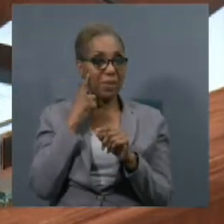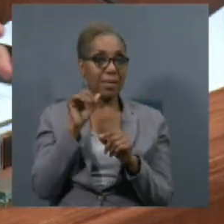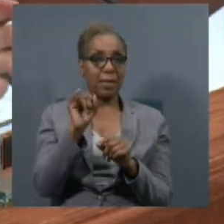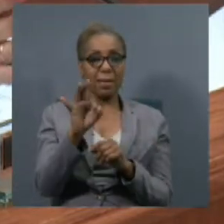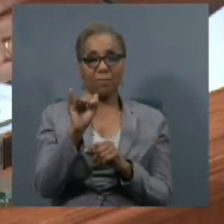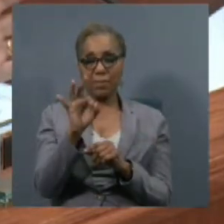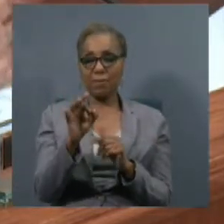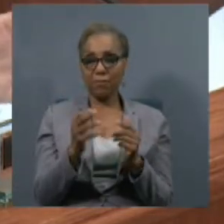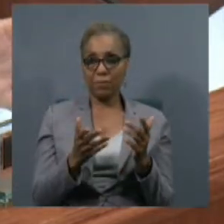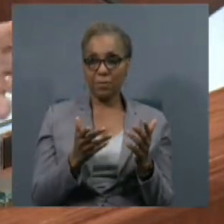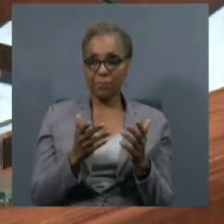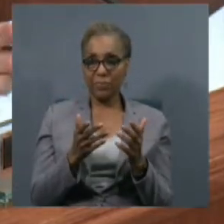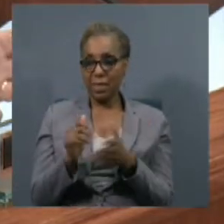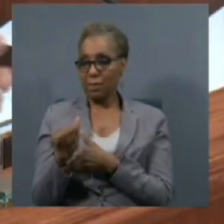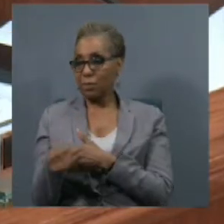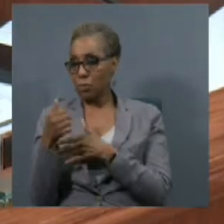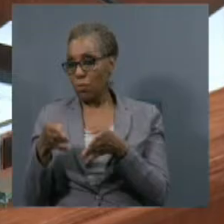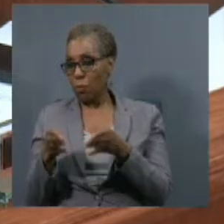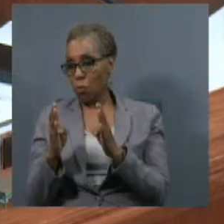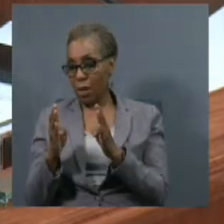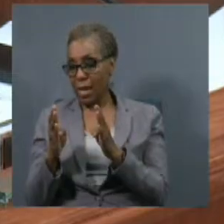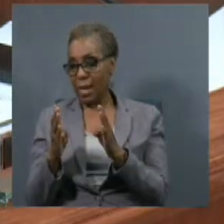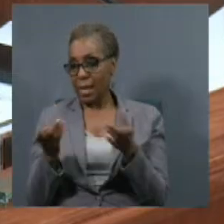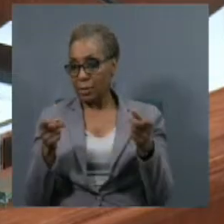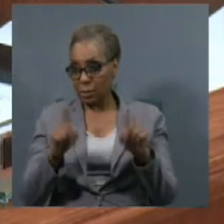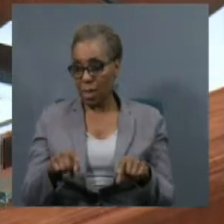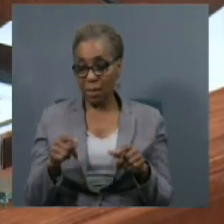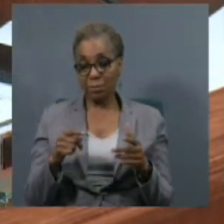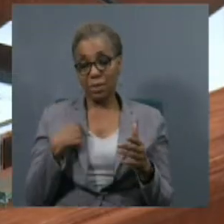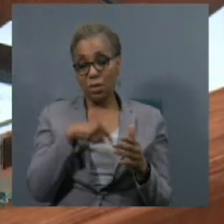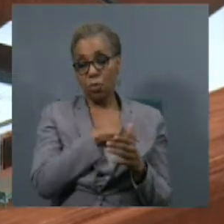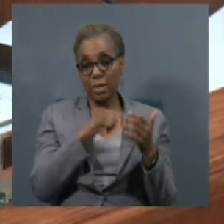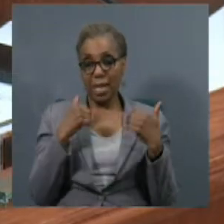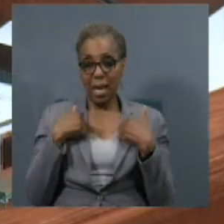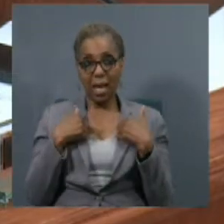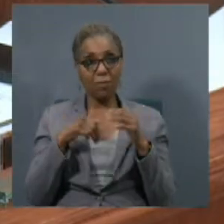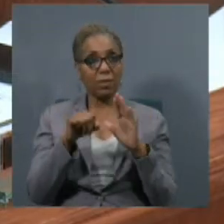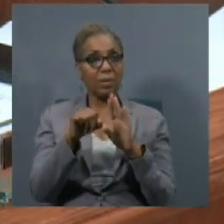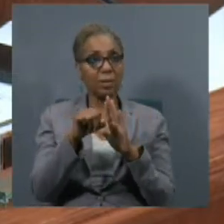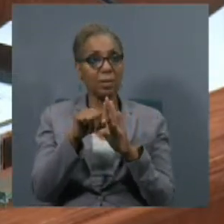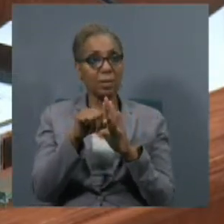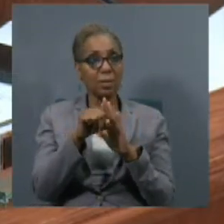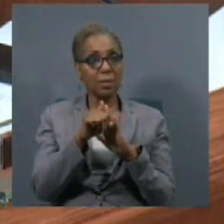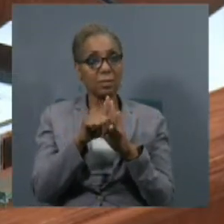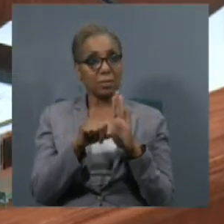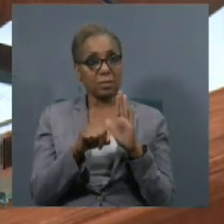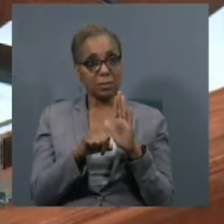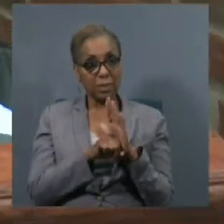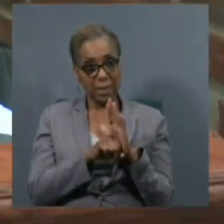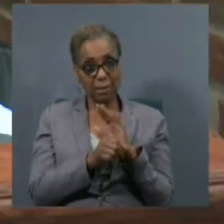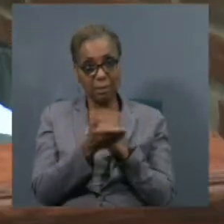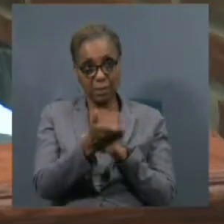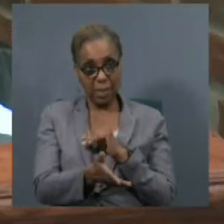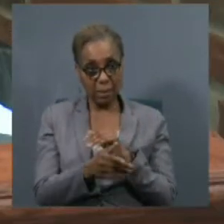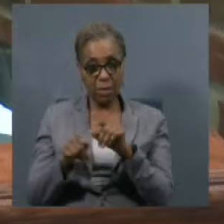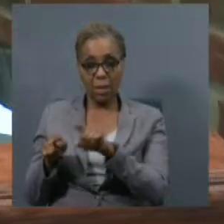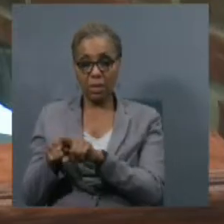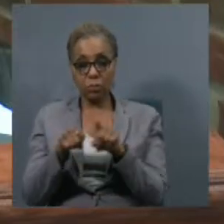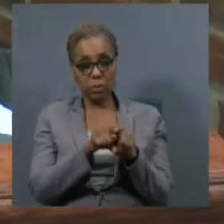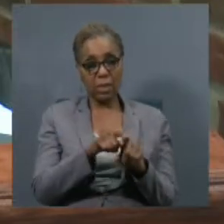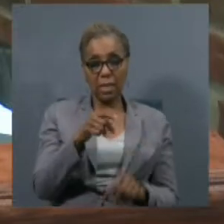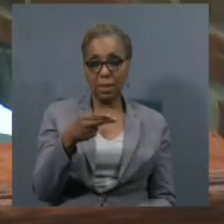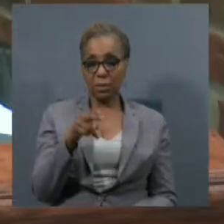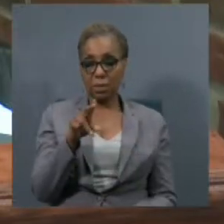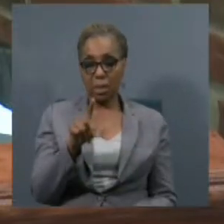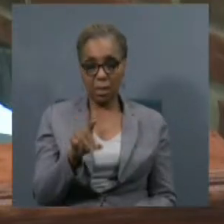if this other way is done, at least we'd ask the state to sit at the table as well as HUD.